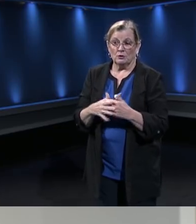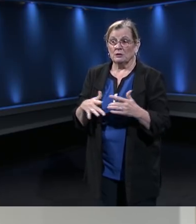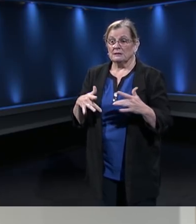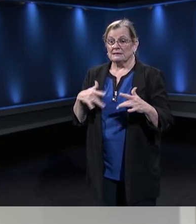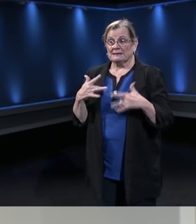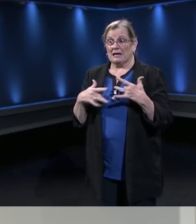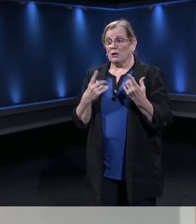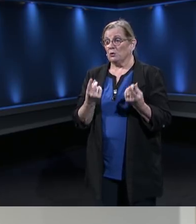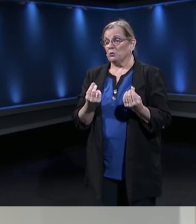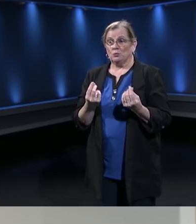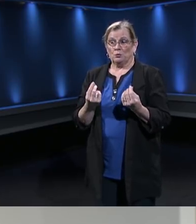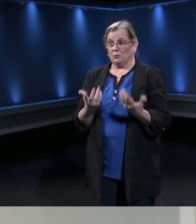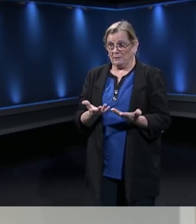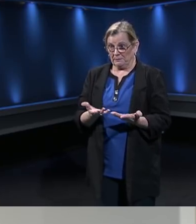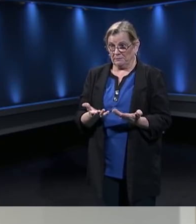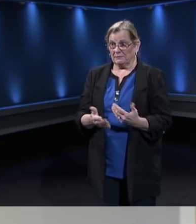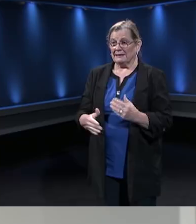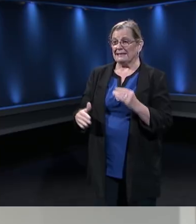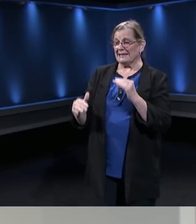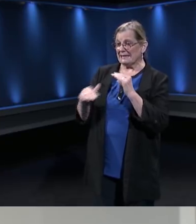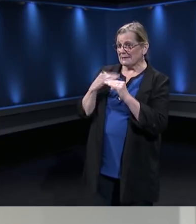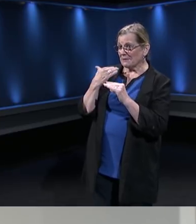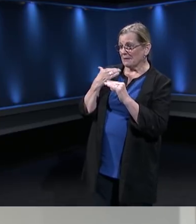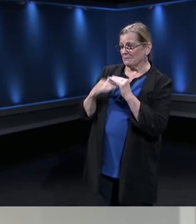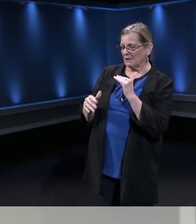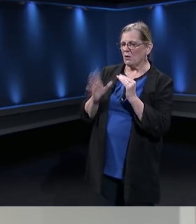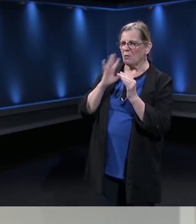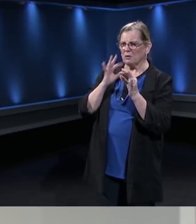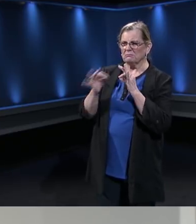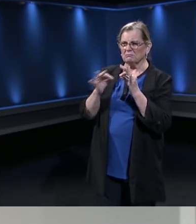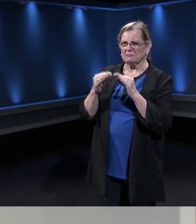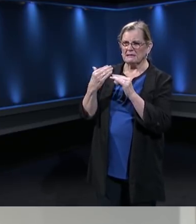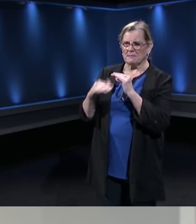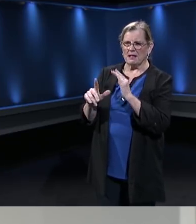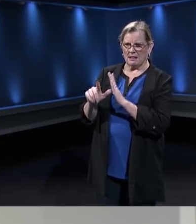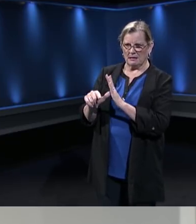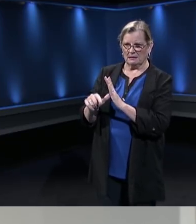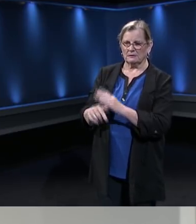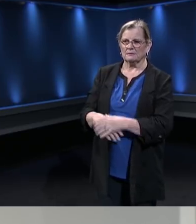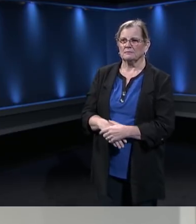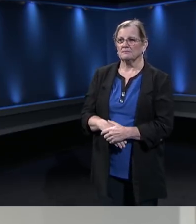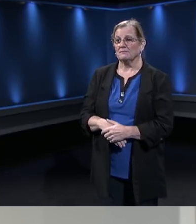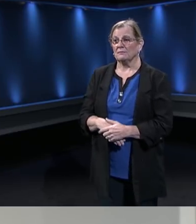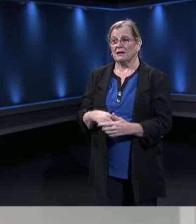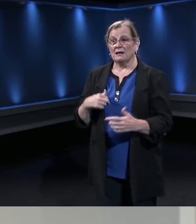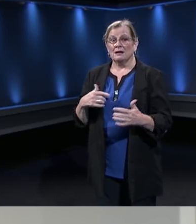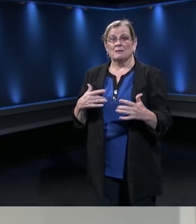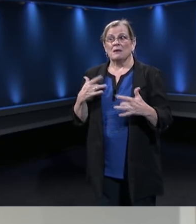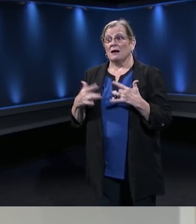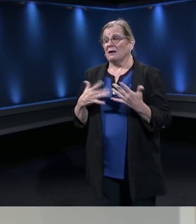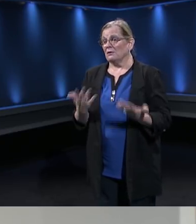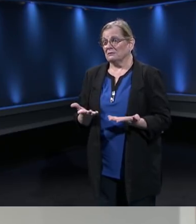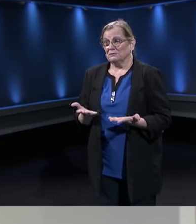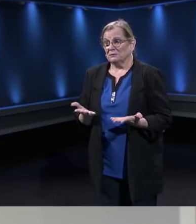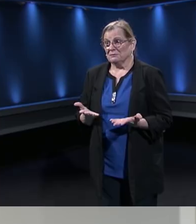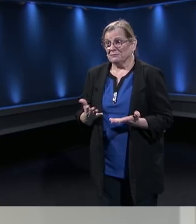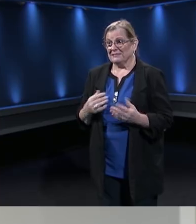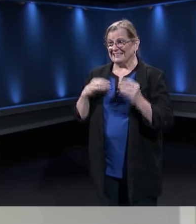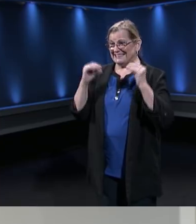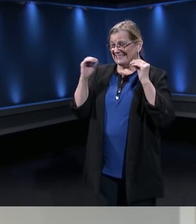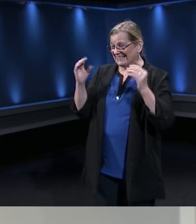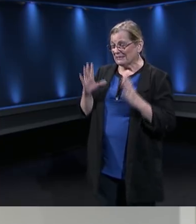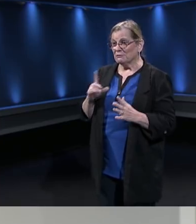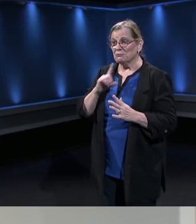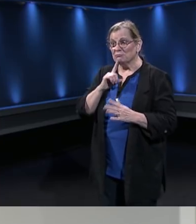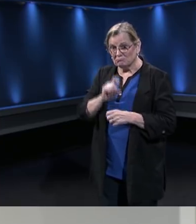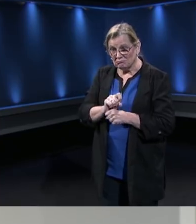emails later in the program. I'm so excited as we're returning to school. In fact, our teachers have returned virtually this